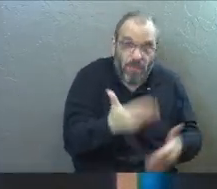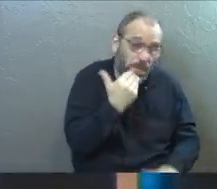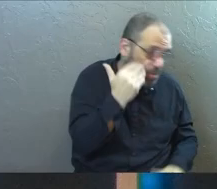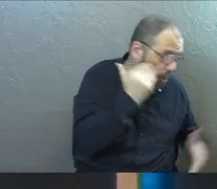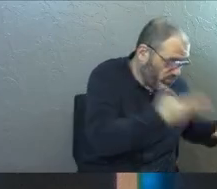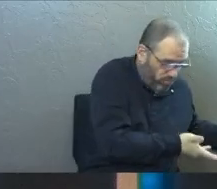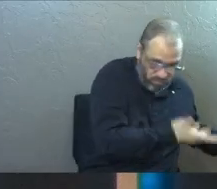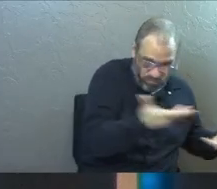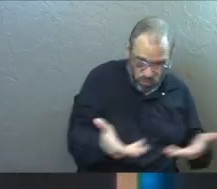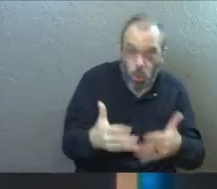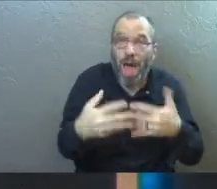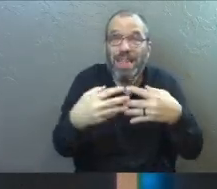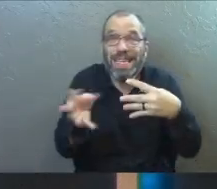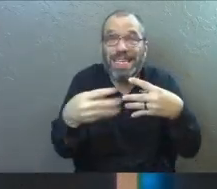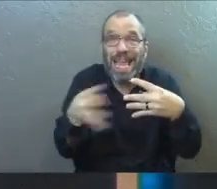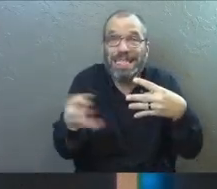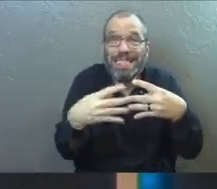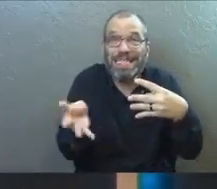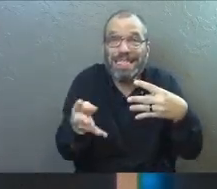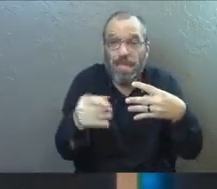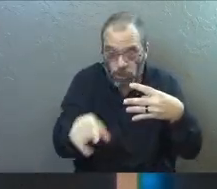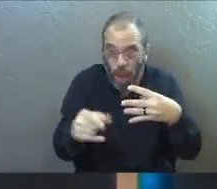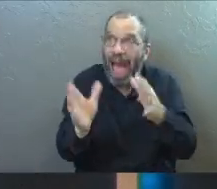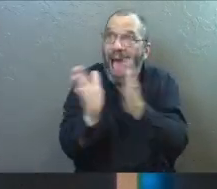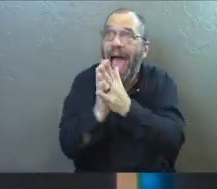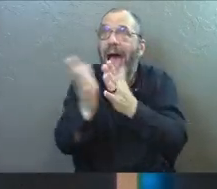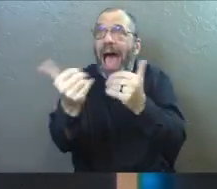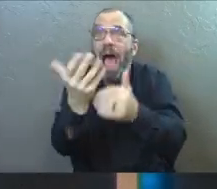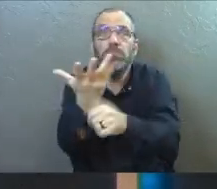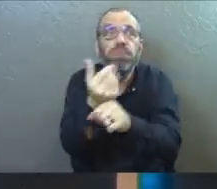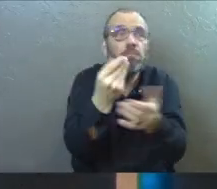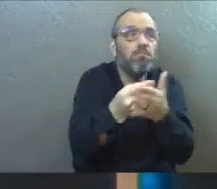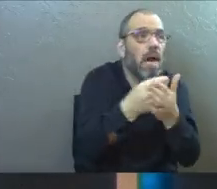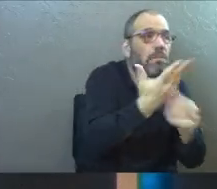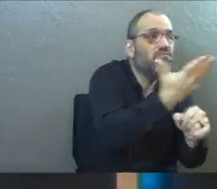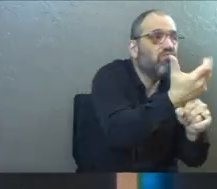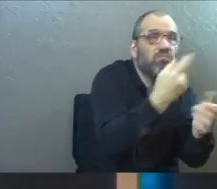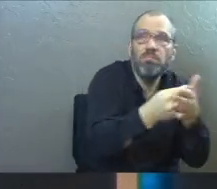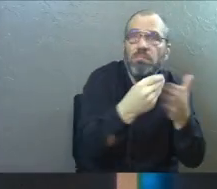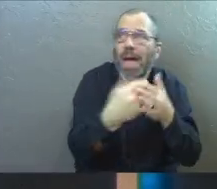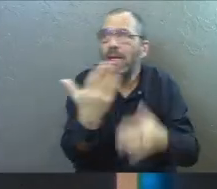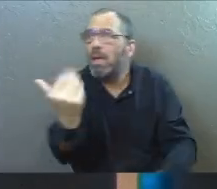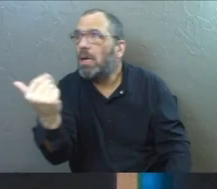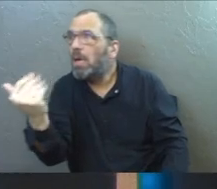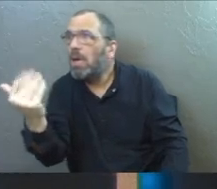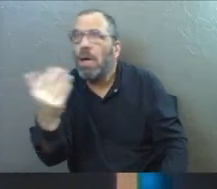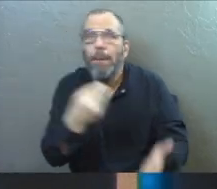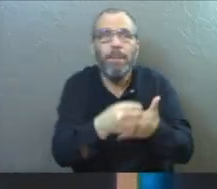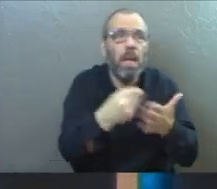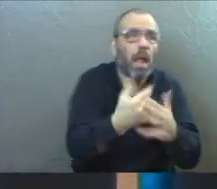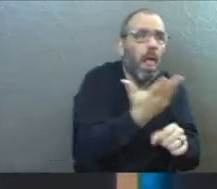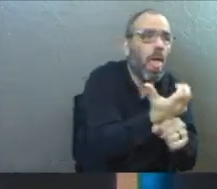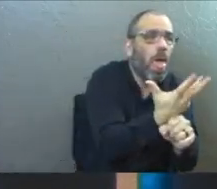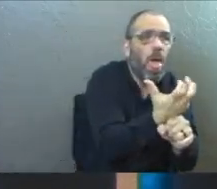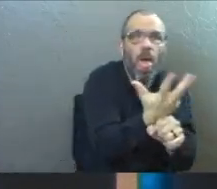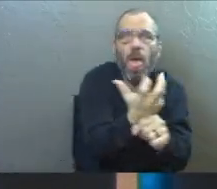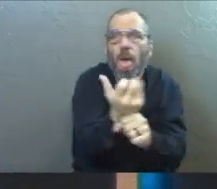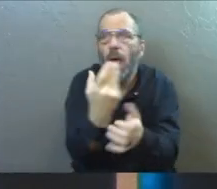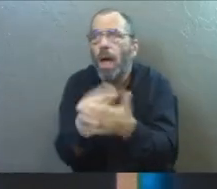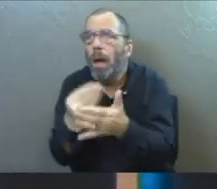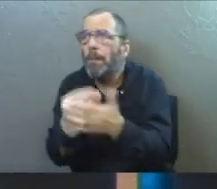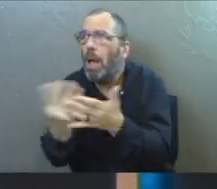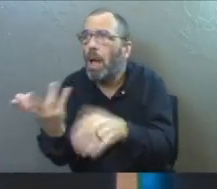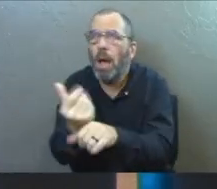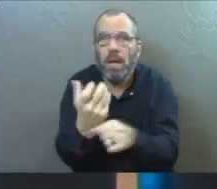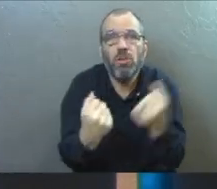his home to the gates of the temple so that he could ask for alms, right? So he could ask for support, and so he can ask for people to give him money